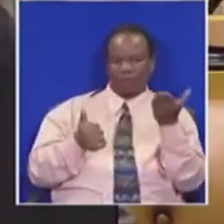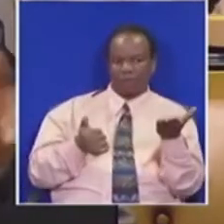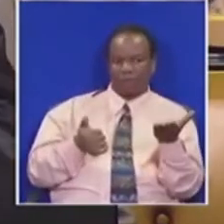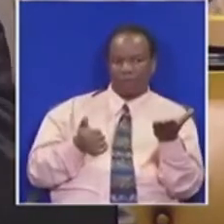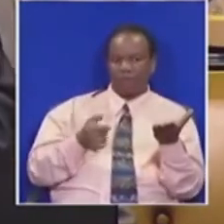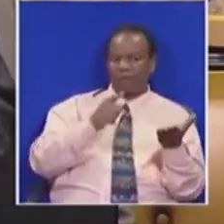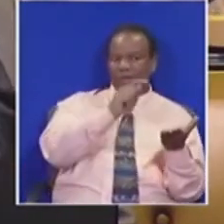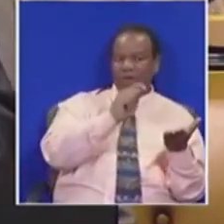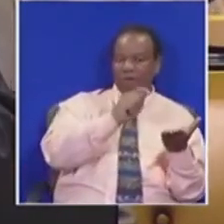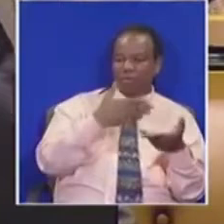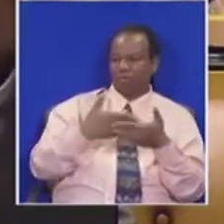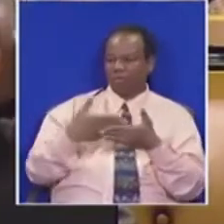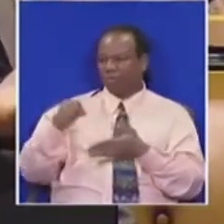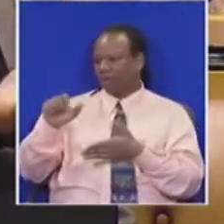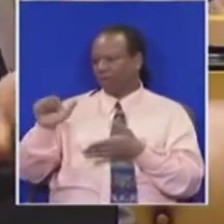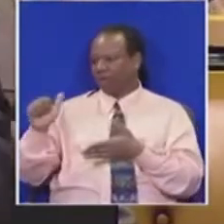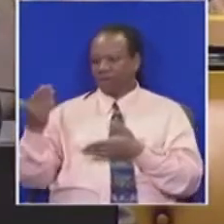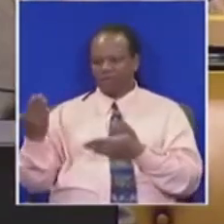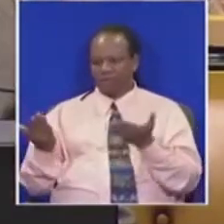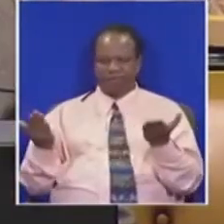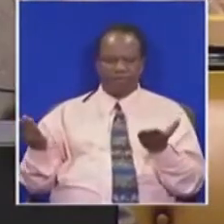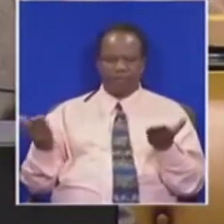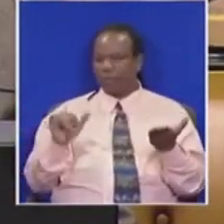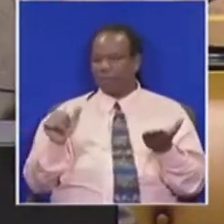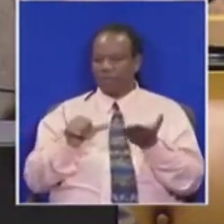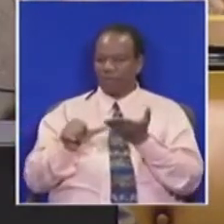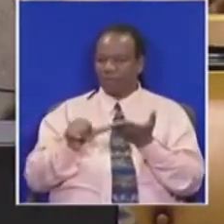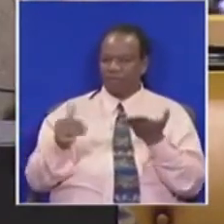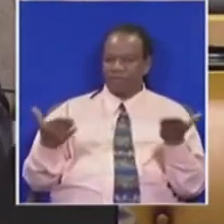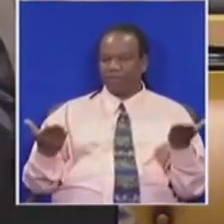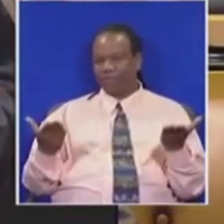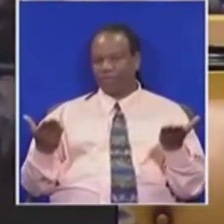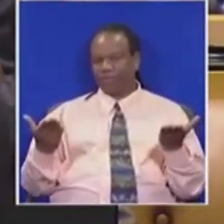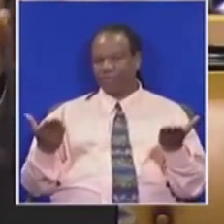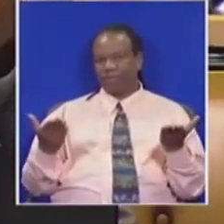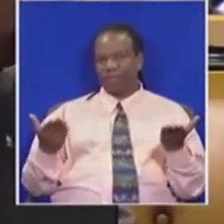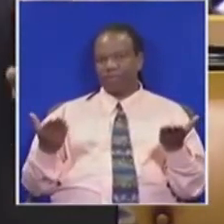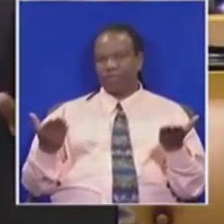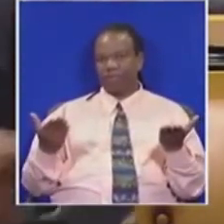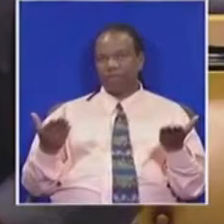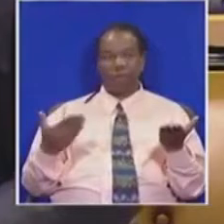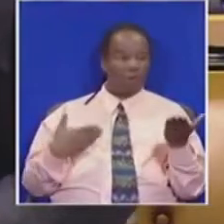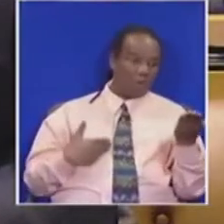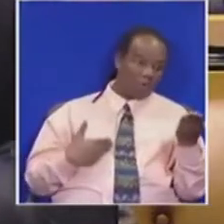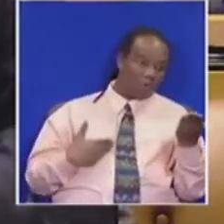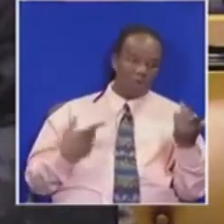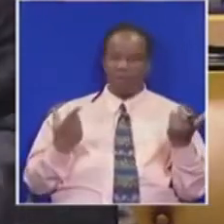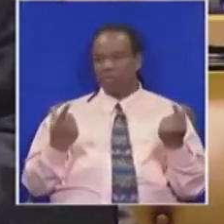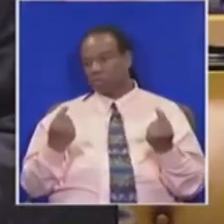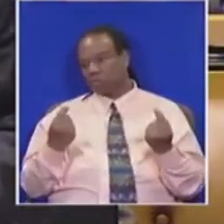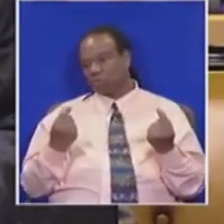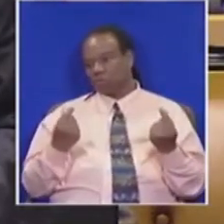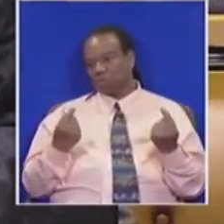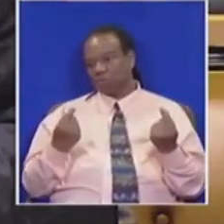terms of how you juggle up your assets. And the other one, of course, could well be, what do you do? Do you actually sell or